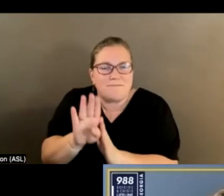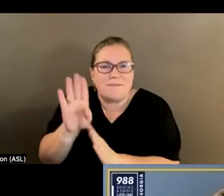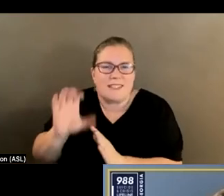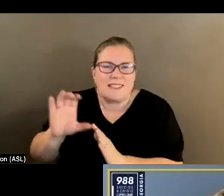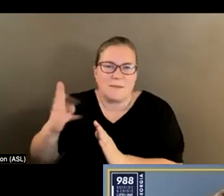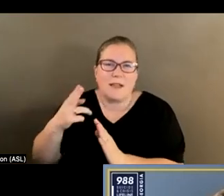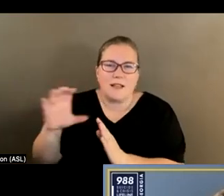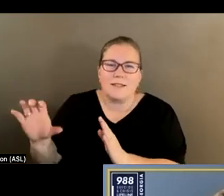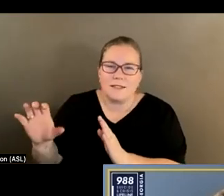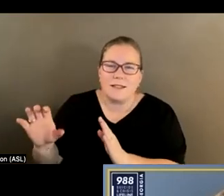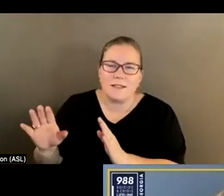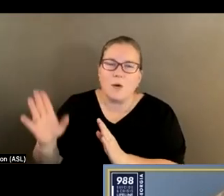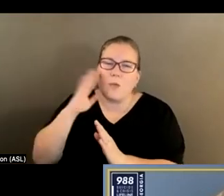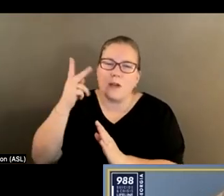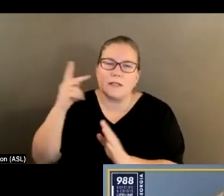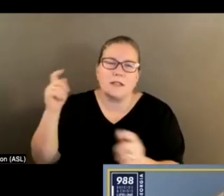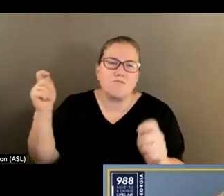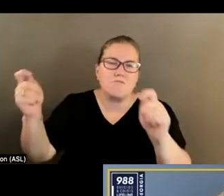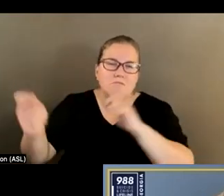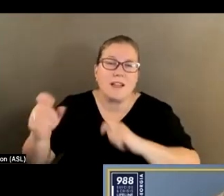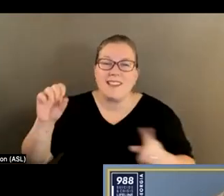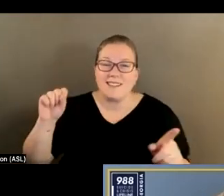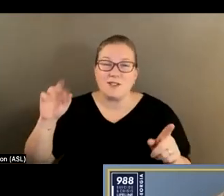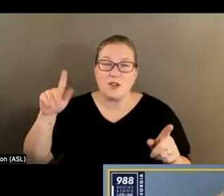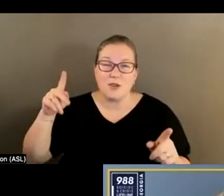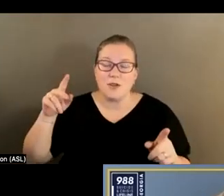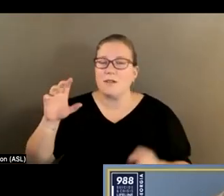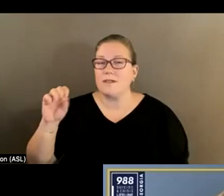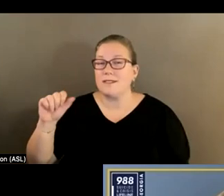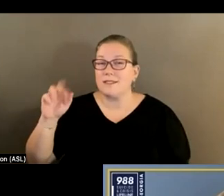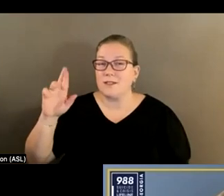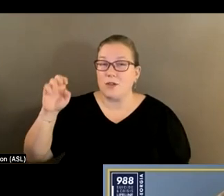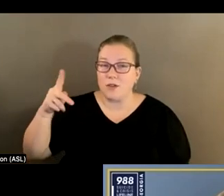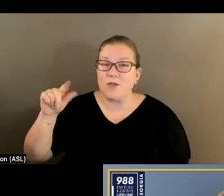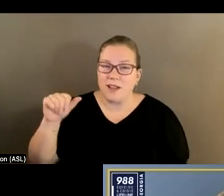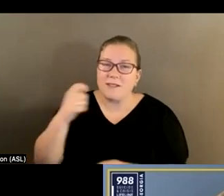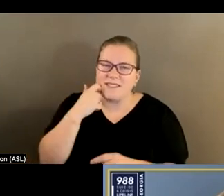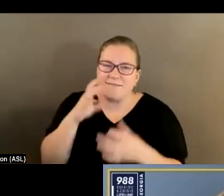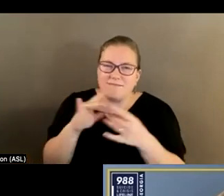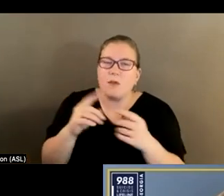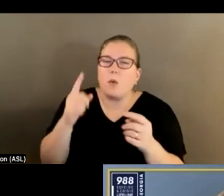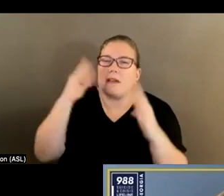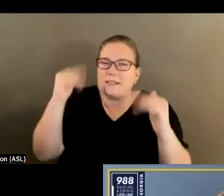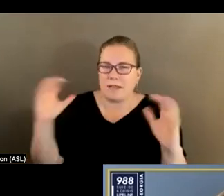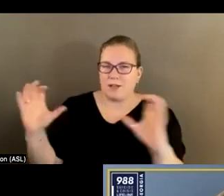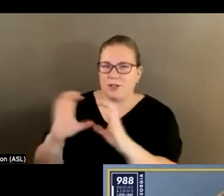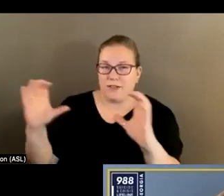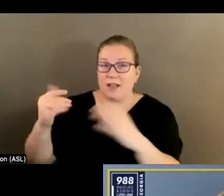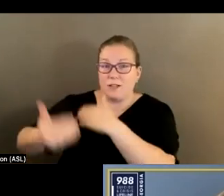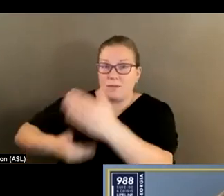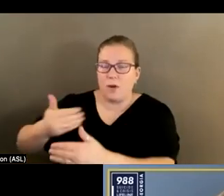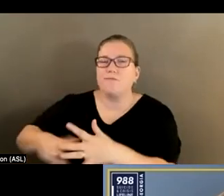CCBHCs. And as Sarepta indicated, we expect certification processes to begin